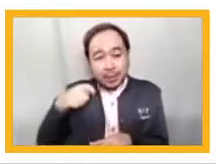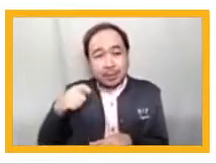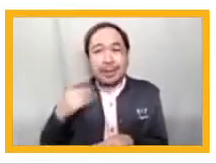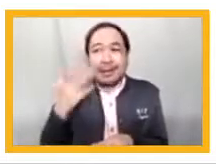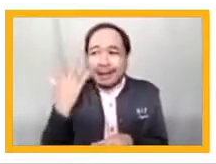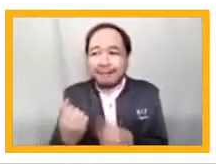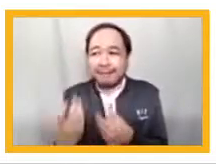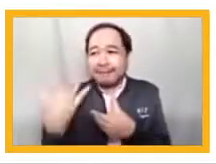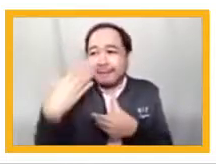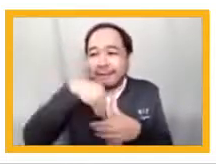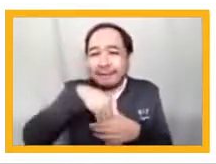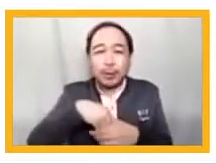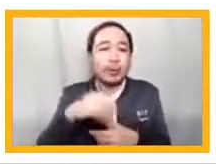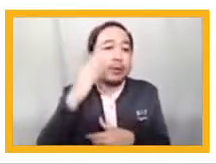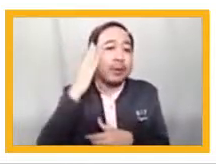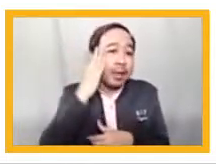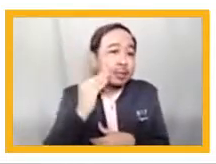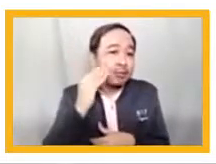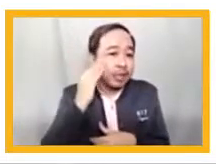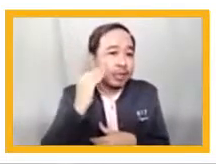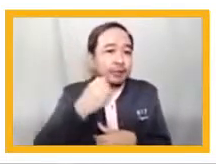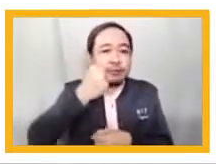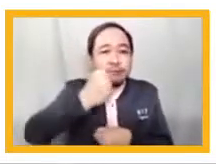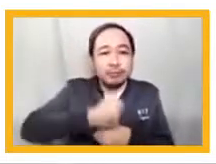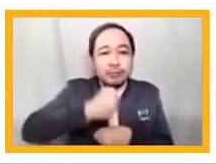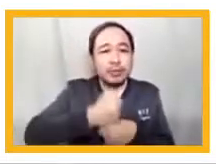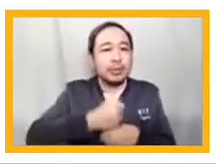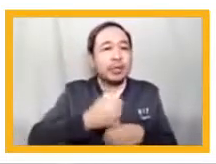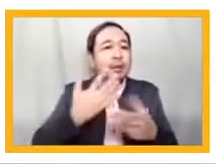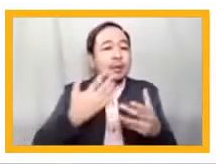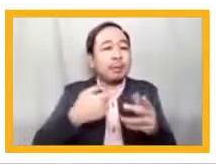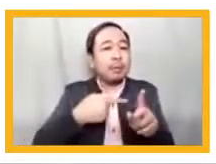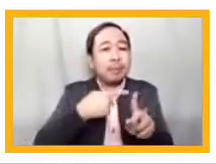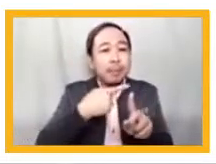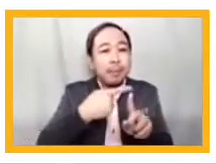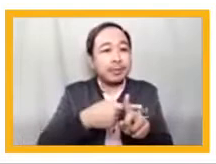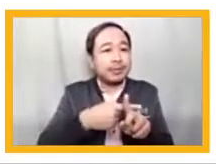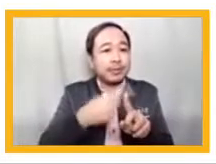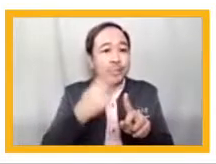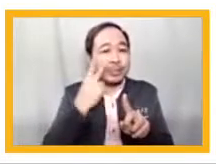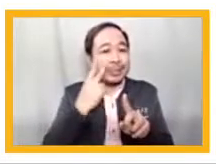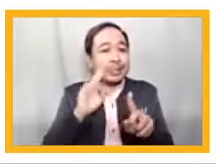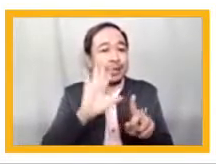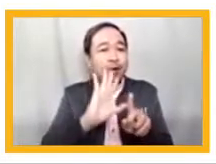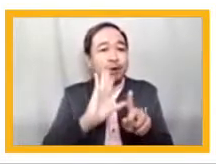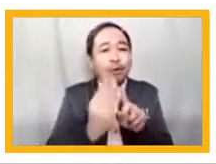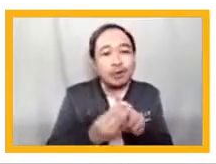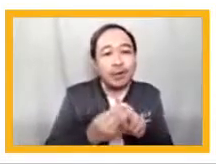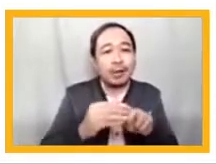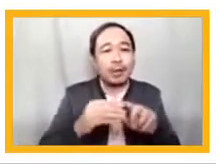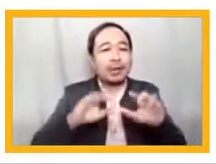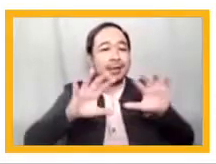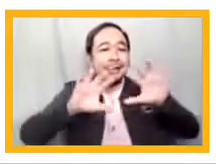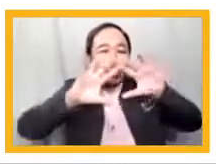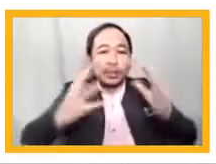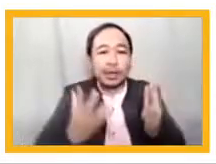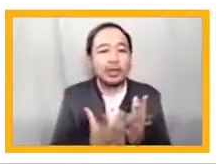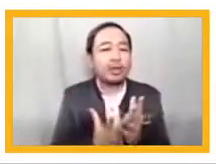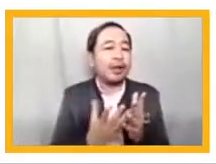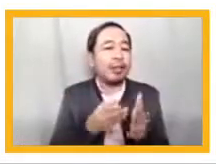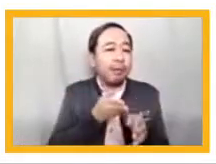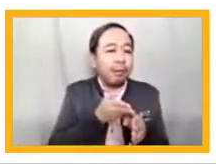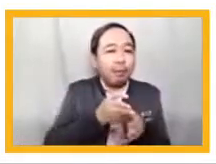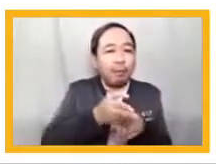international, industrial, community, academic, entrepreneurial, philanthropical experience, and prepare them to be entrepreneur and